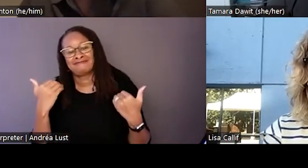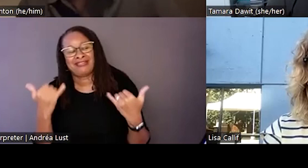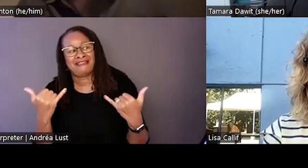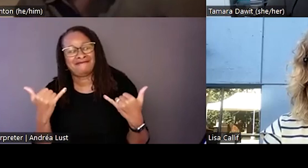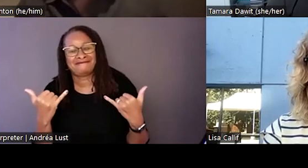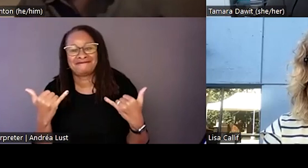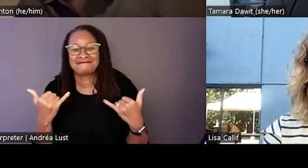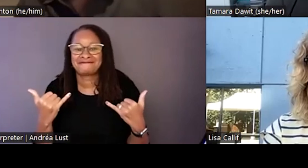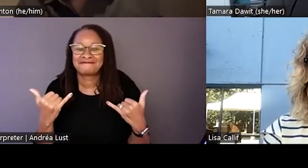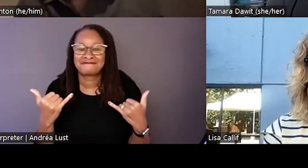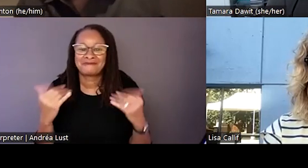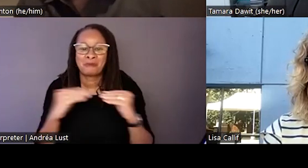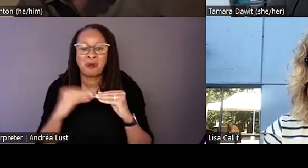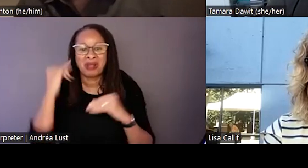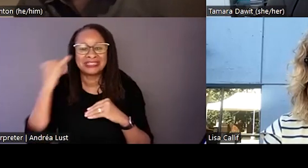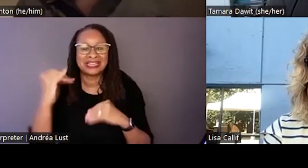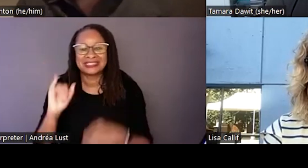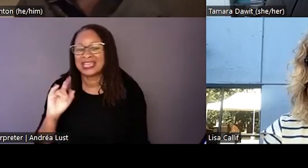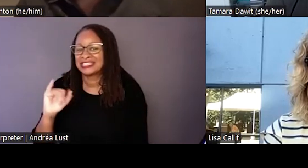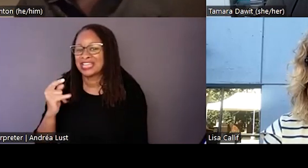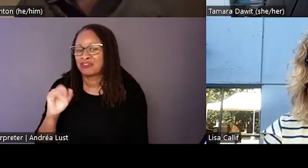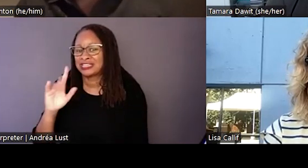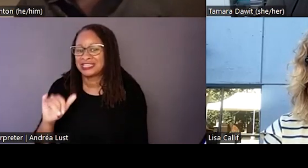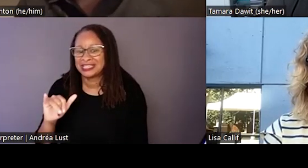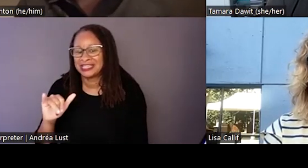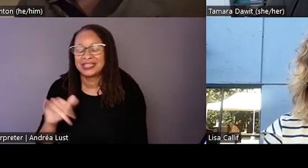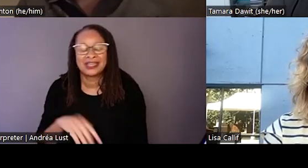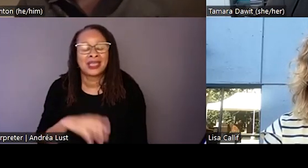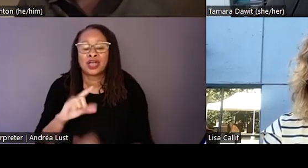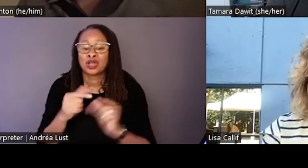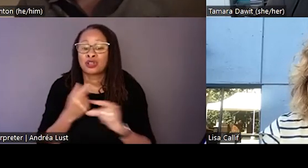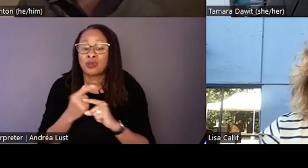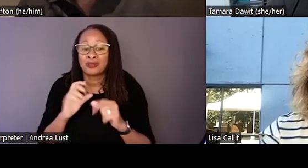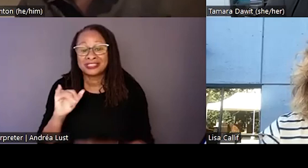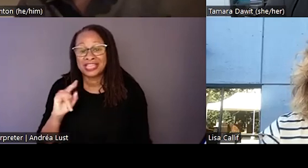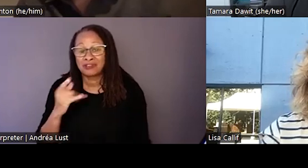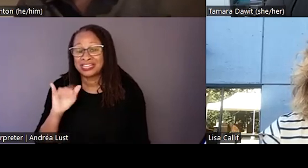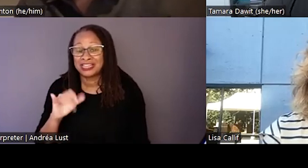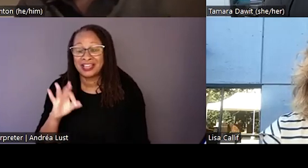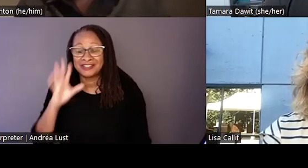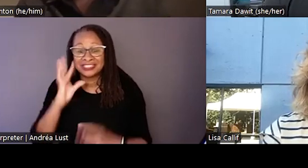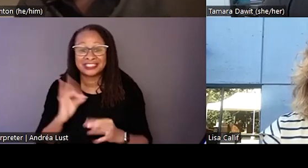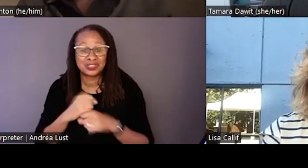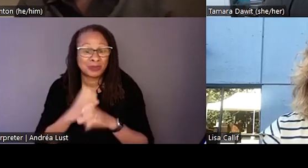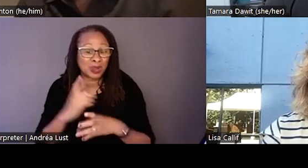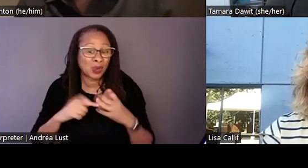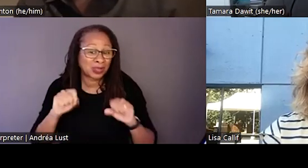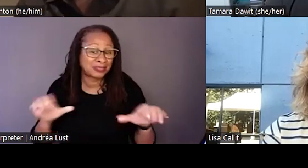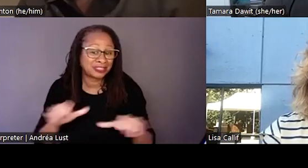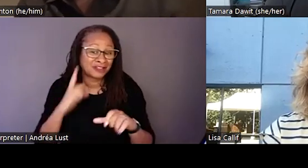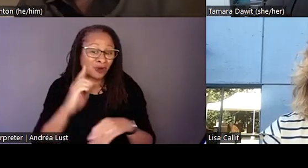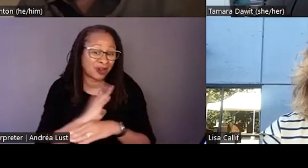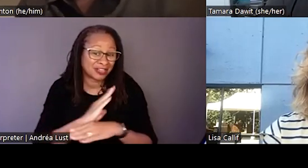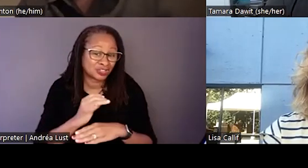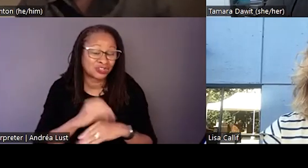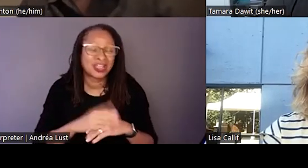like integrity, global integrity of the decision makers and what could be done for our industry as the